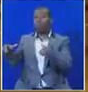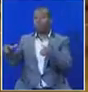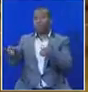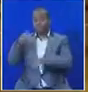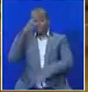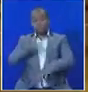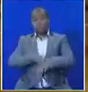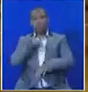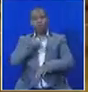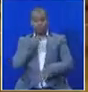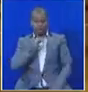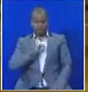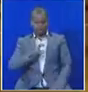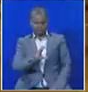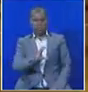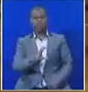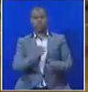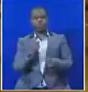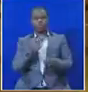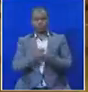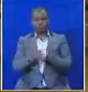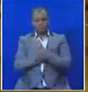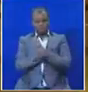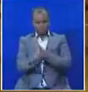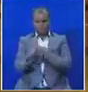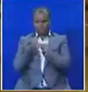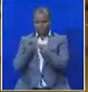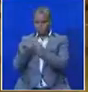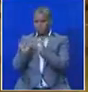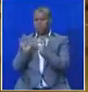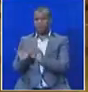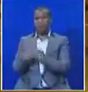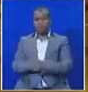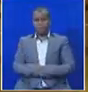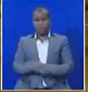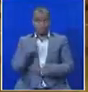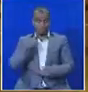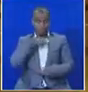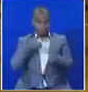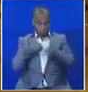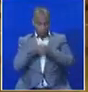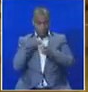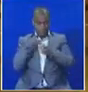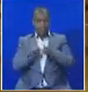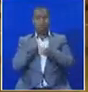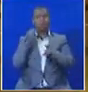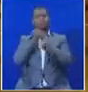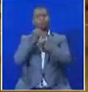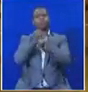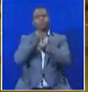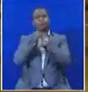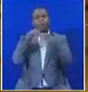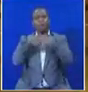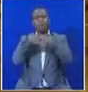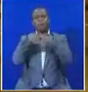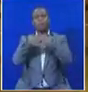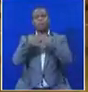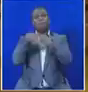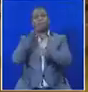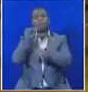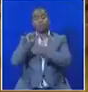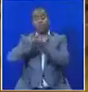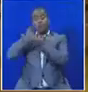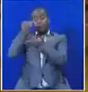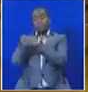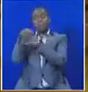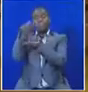them to get off the ground and the skills needed to manage a small business. That's why, as the DA, we advocate for an establishment of a national venture capital fund to